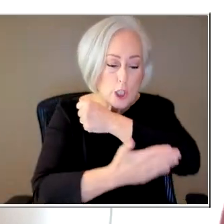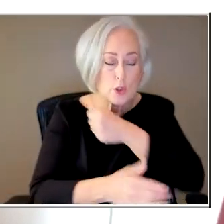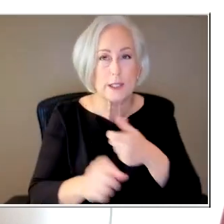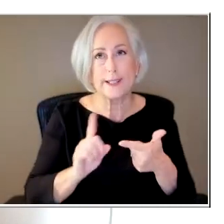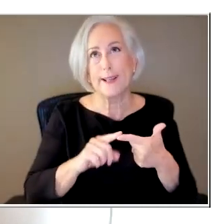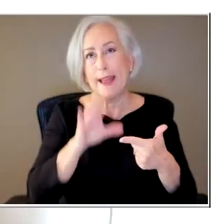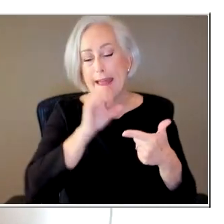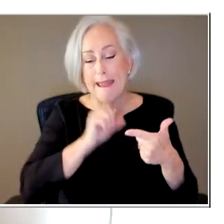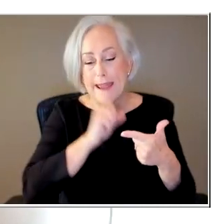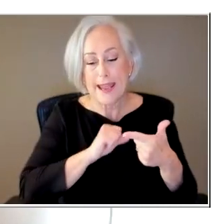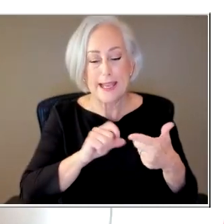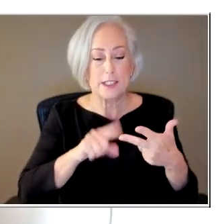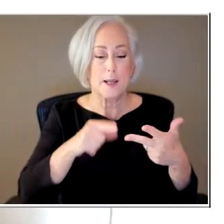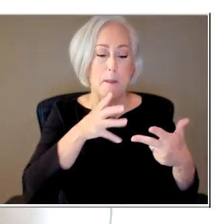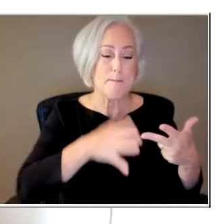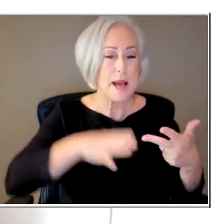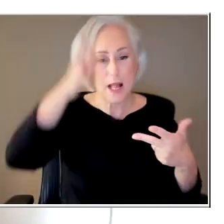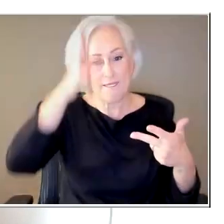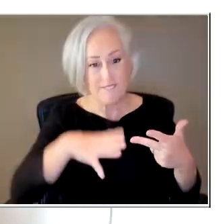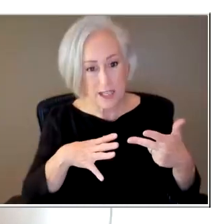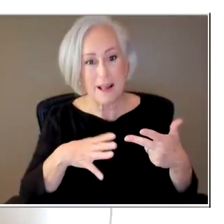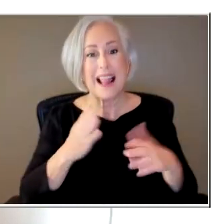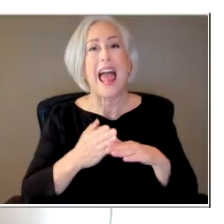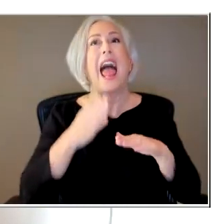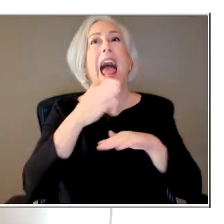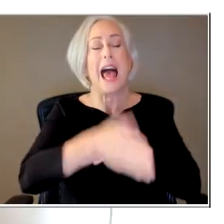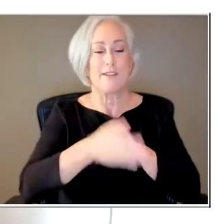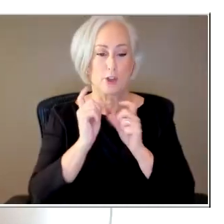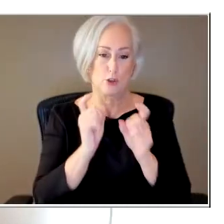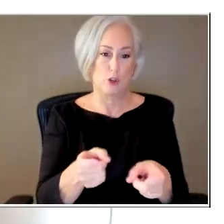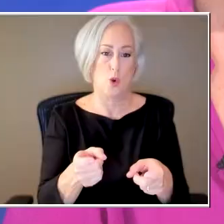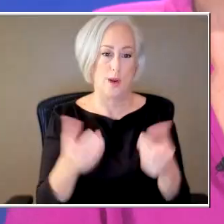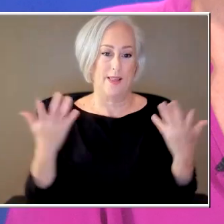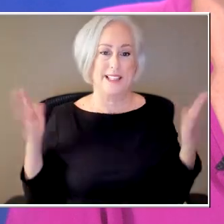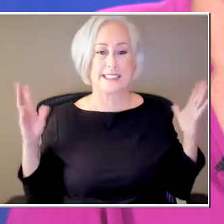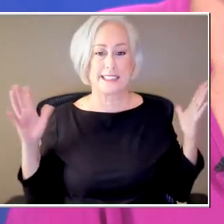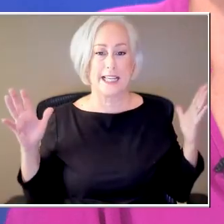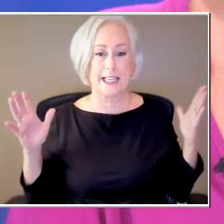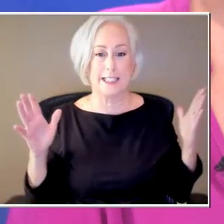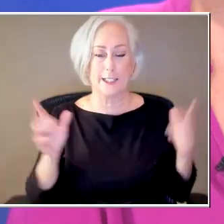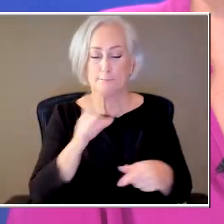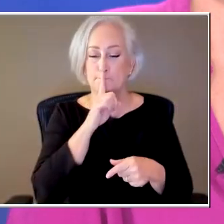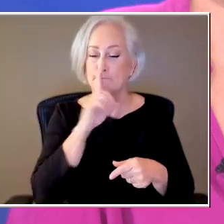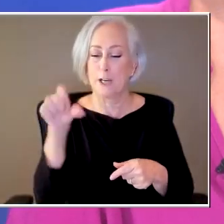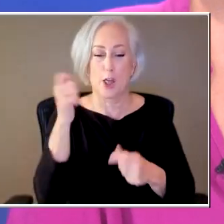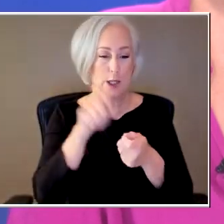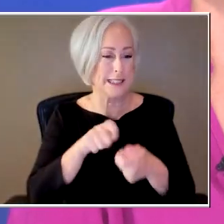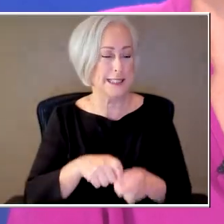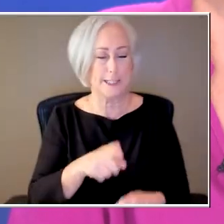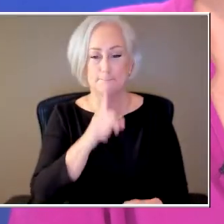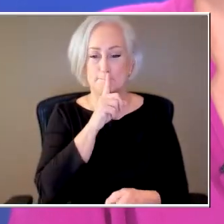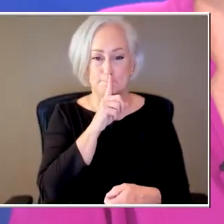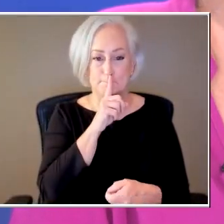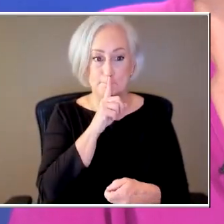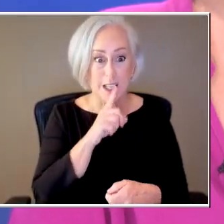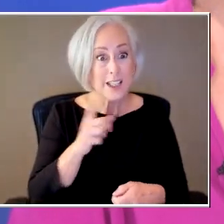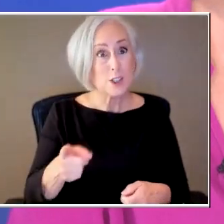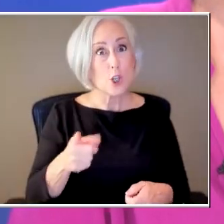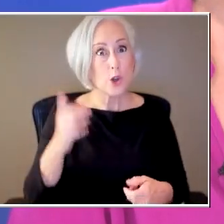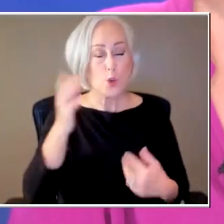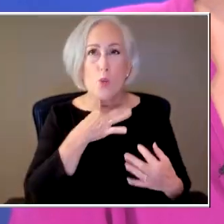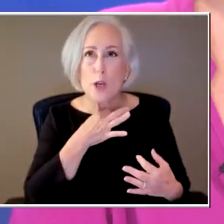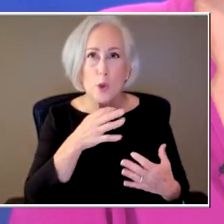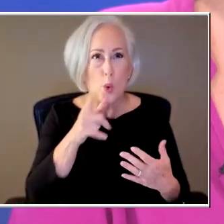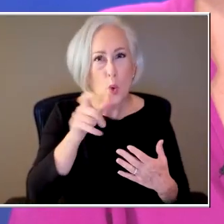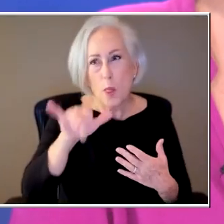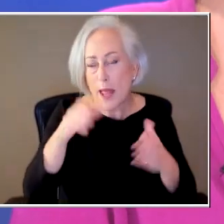and if it's a male or a female after you donate, but that's it. You don't know anything more. But you've got to be wondering, who is this person